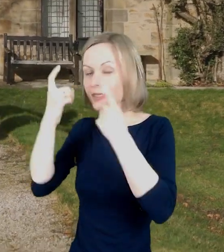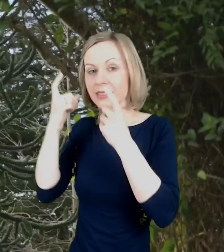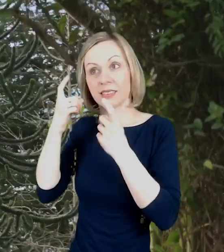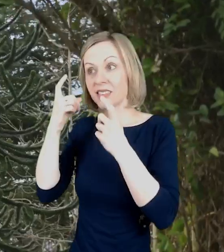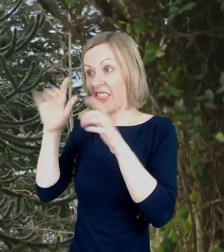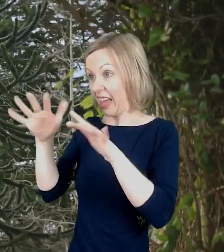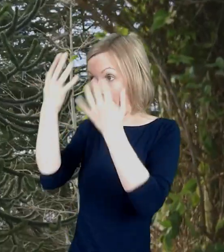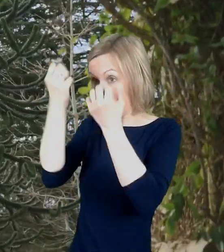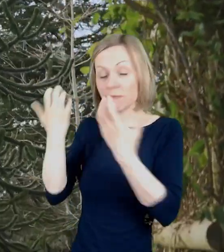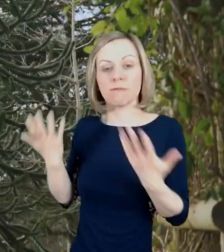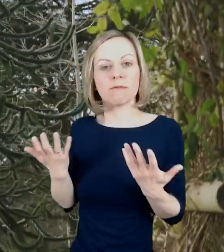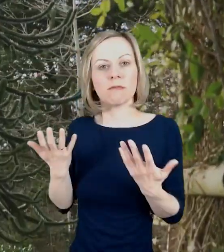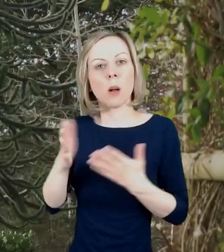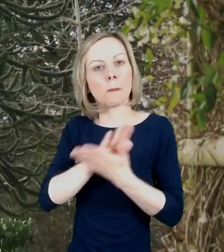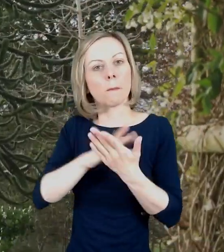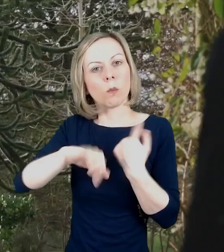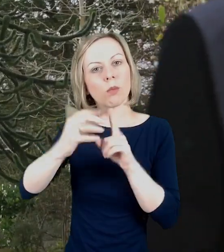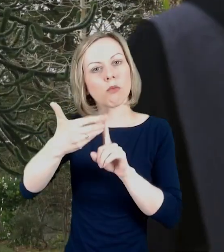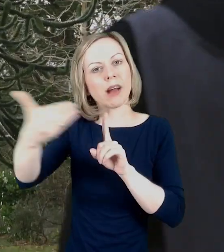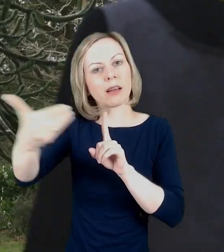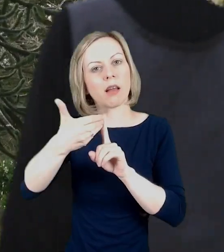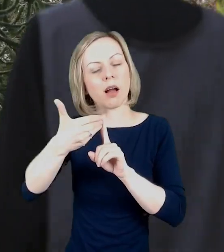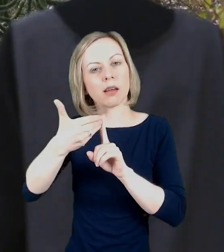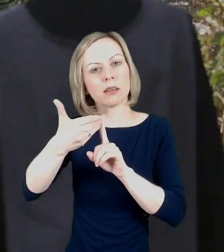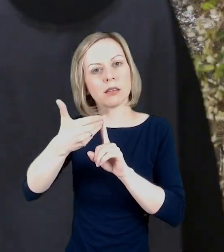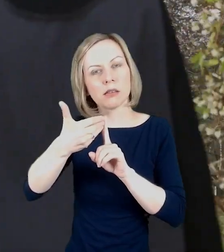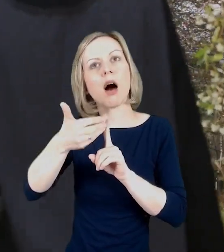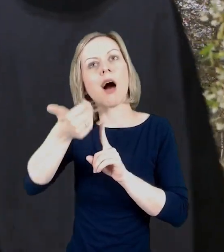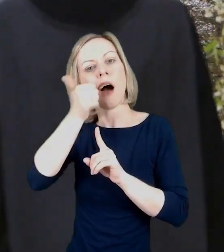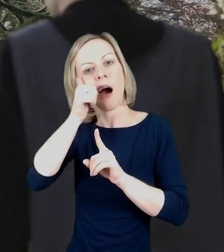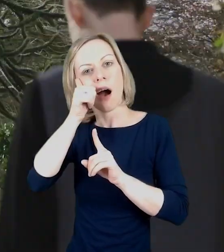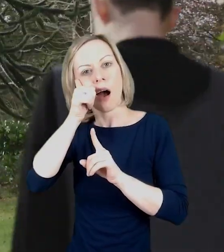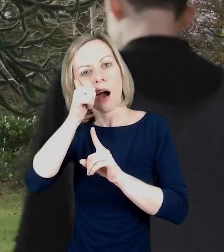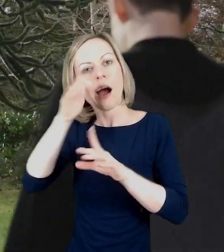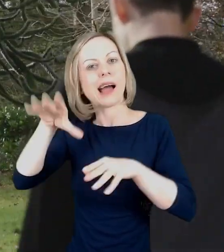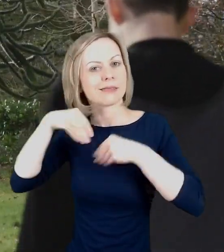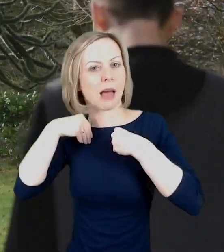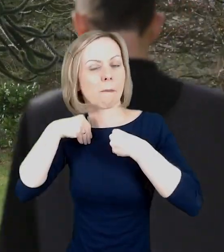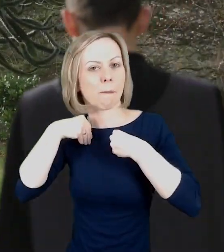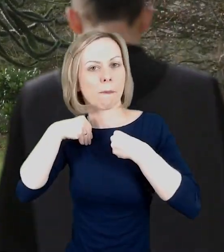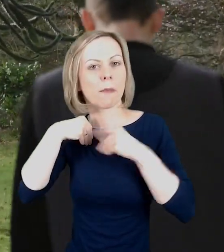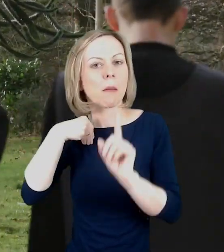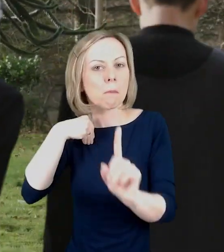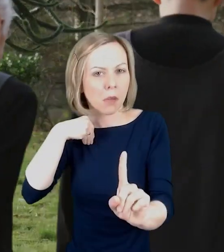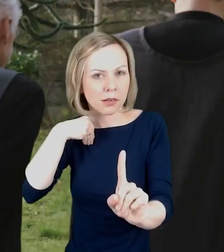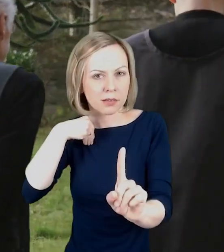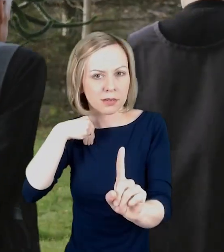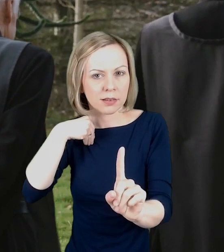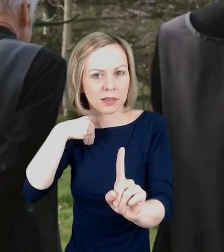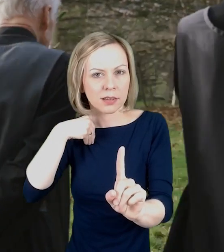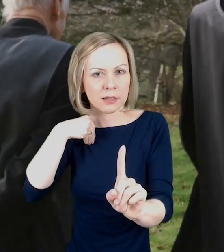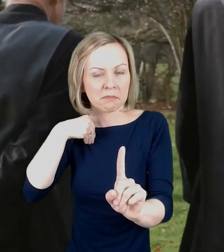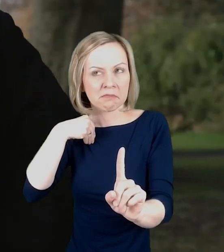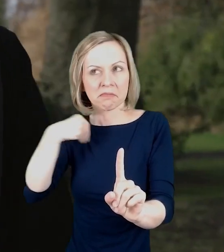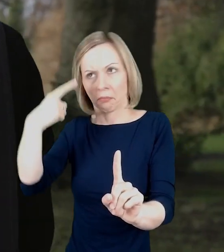to recognize them, acknowledge them, accept them, and yet still allow them not